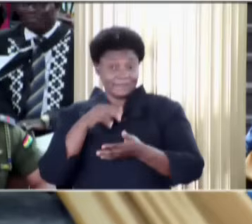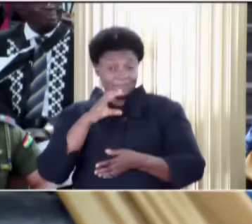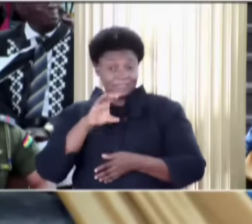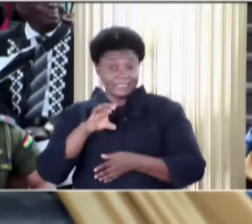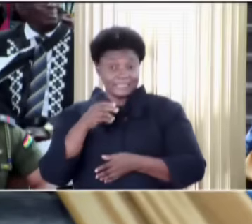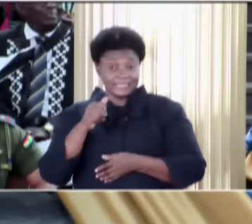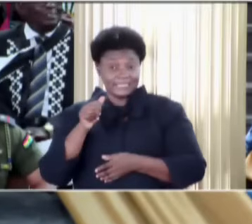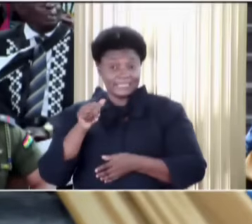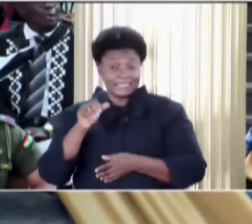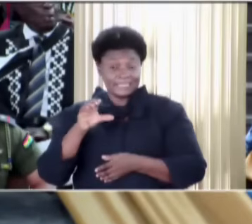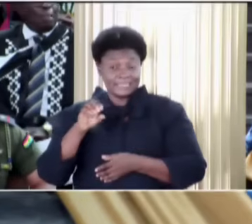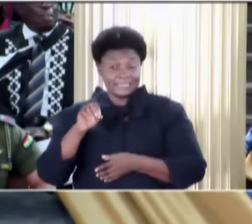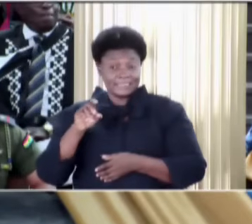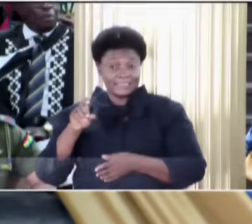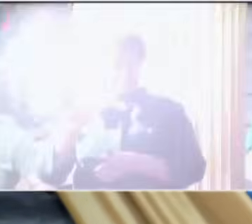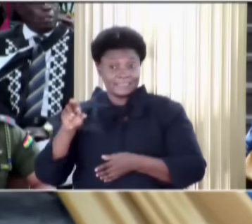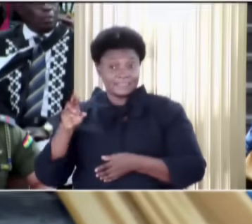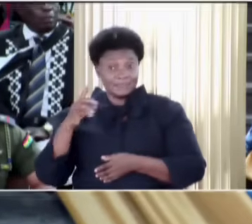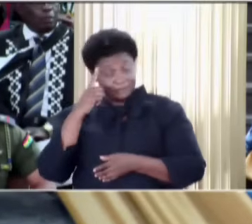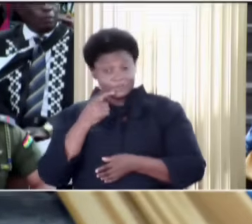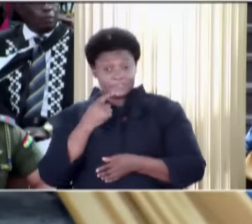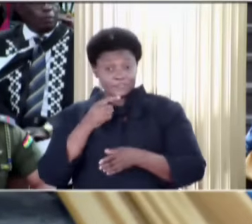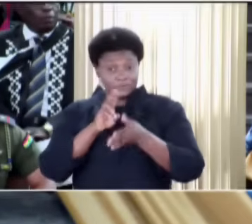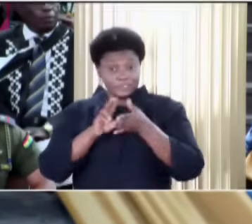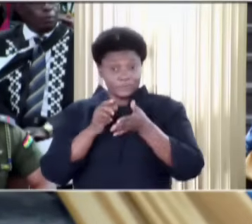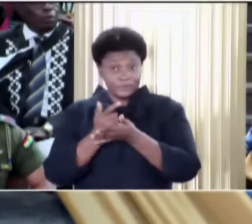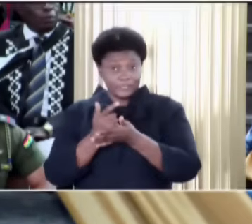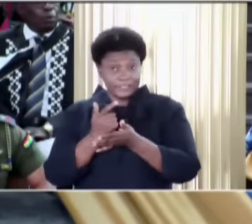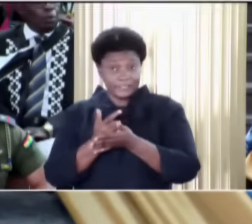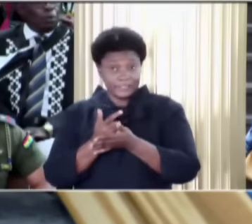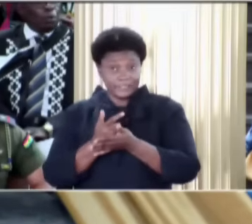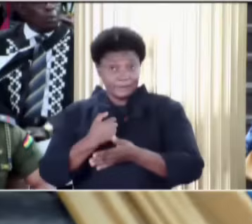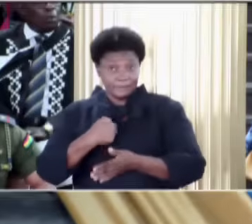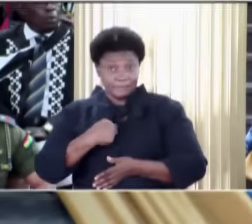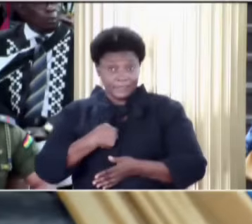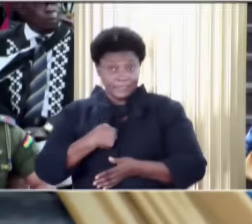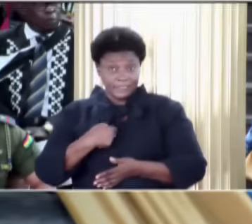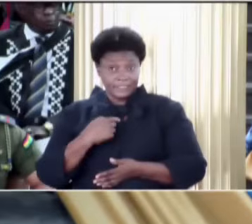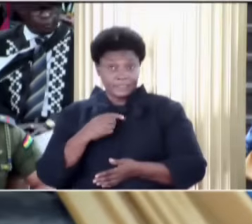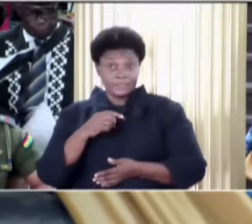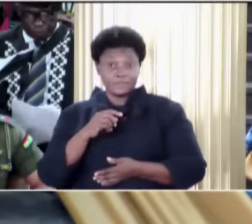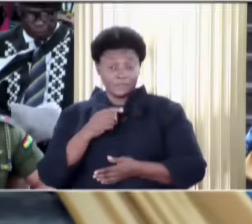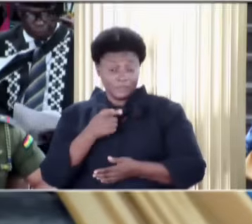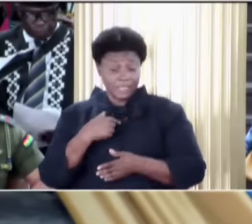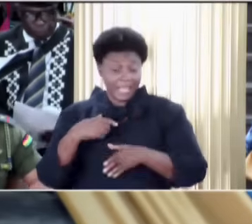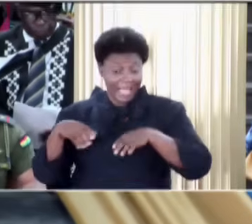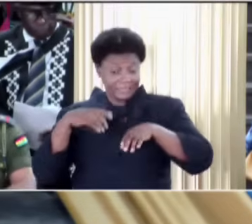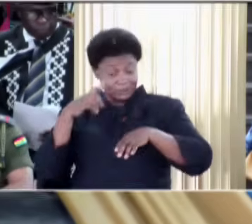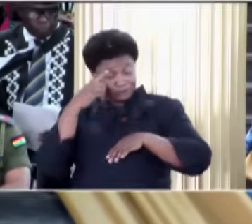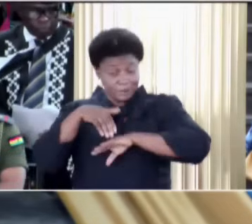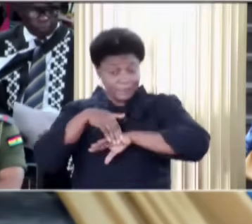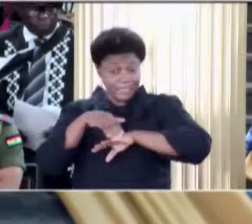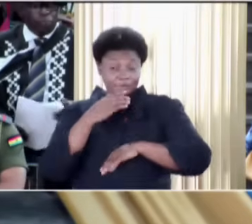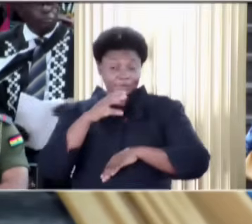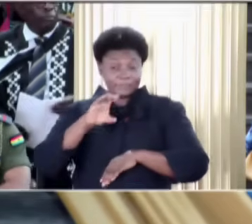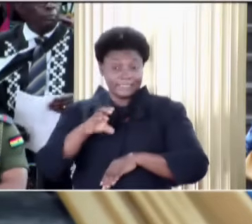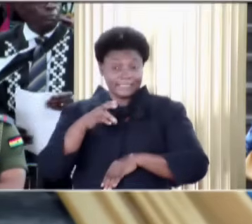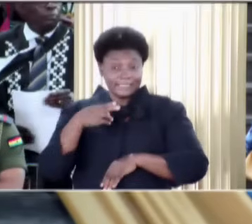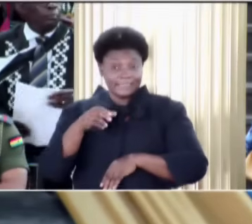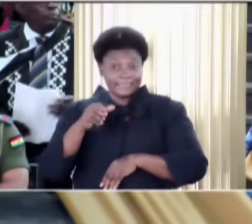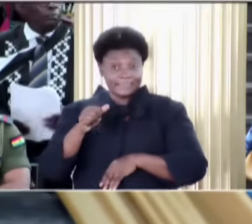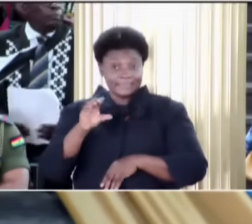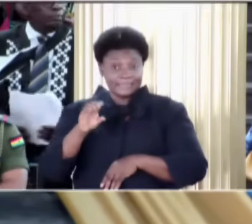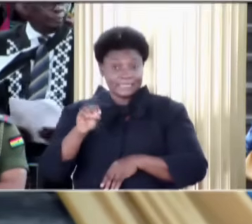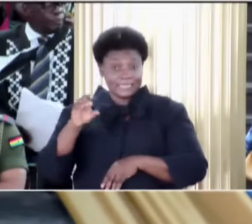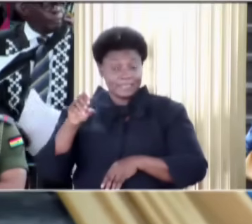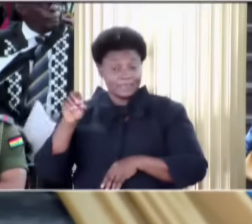Ghana, I, Precious Che Bonsu, acting on behalf of the Chancellor, hereby pronounce the